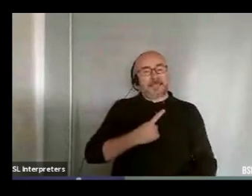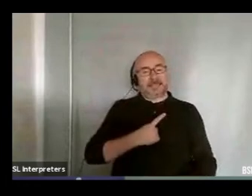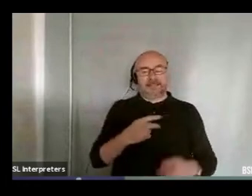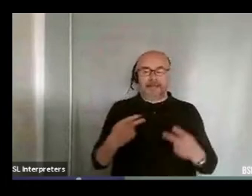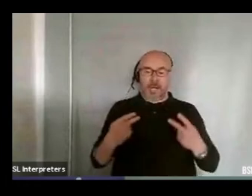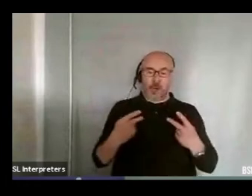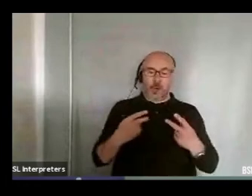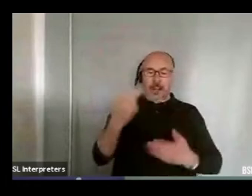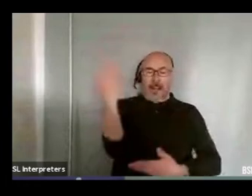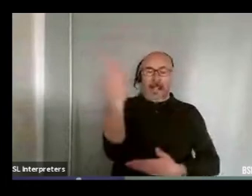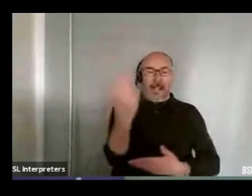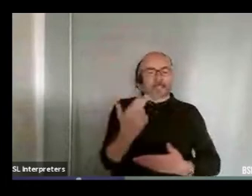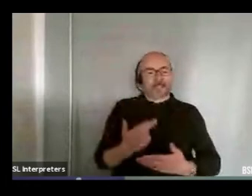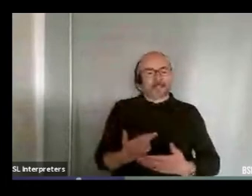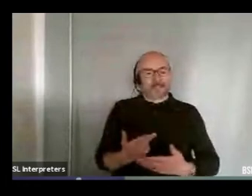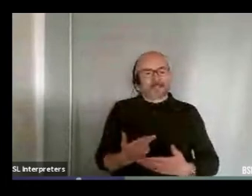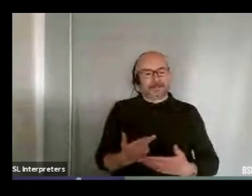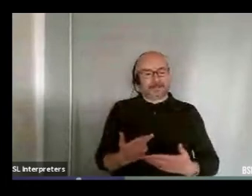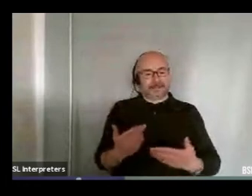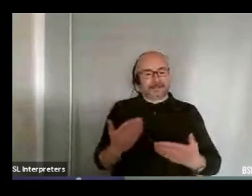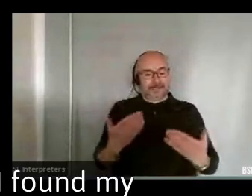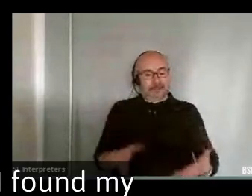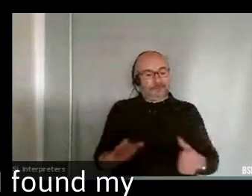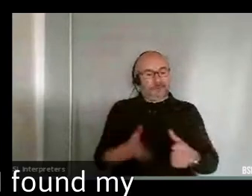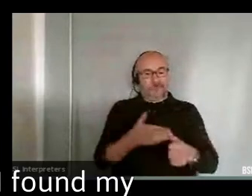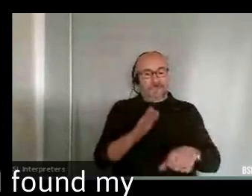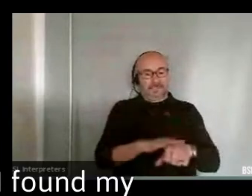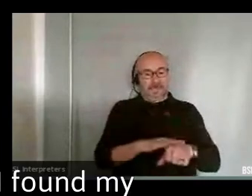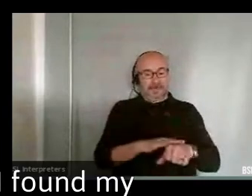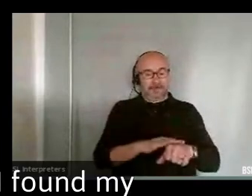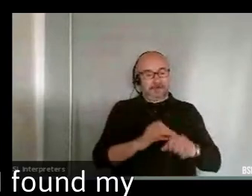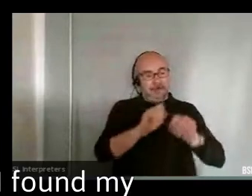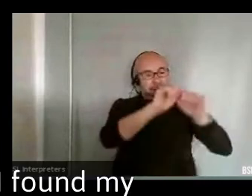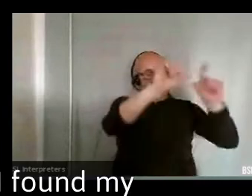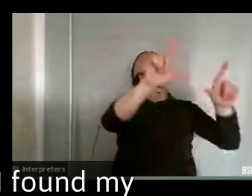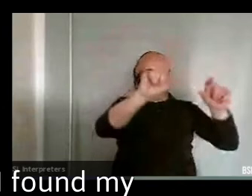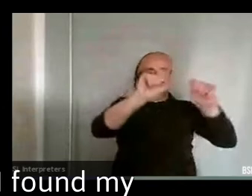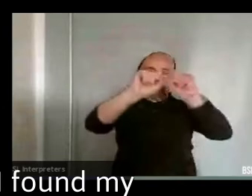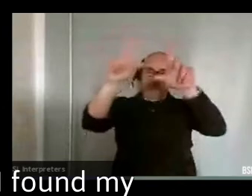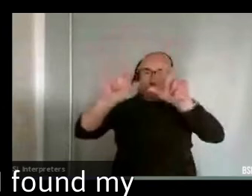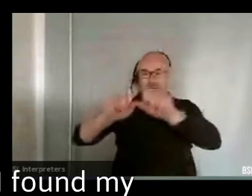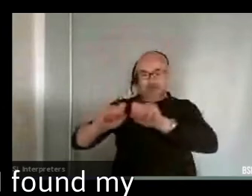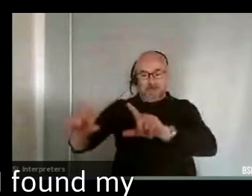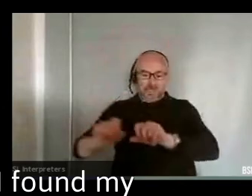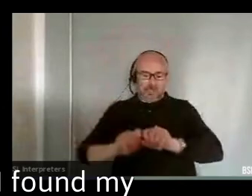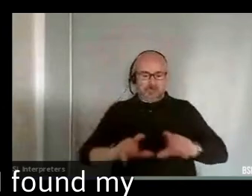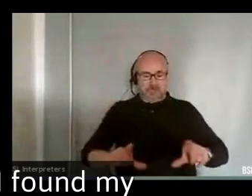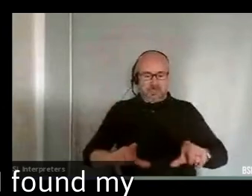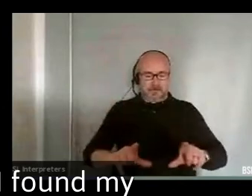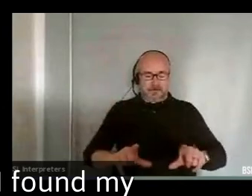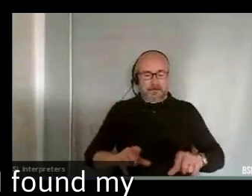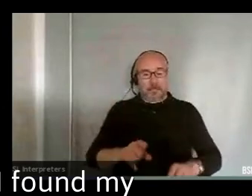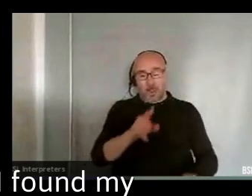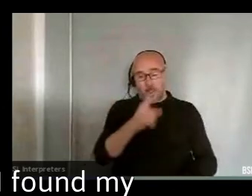for a hobby," but now she's seeing her work. About a week after I took this picture, I found my